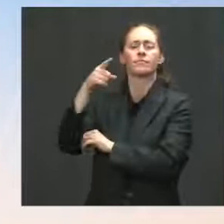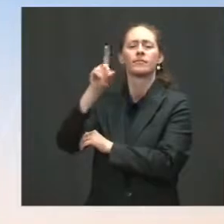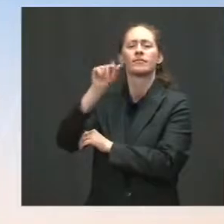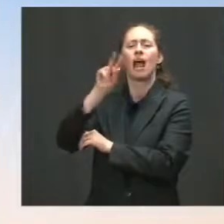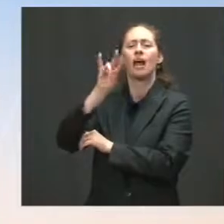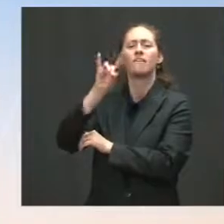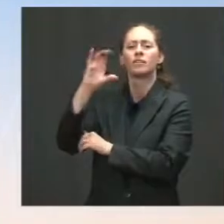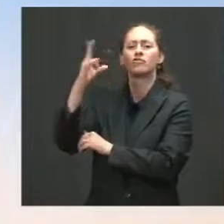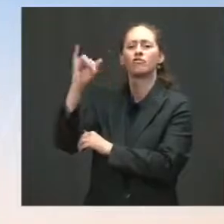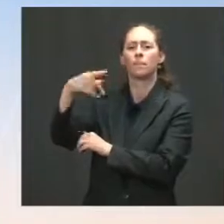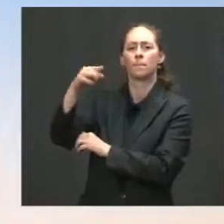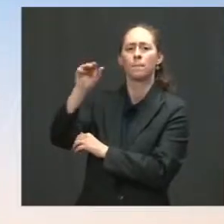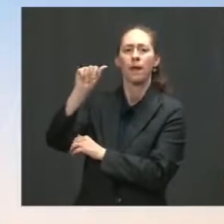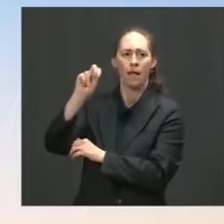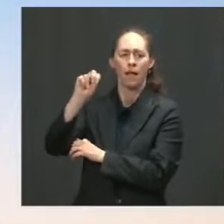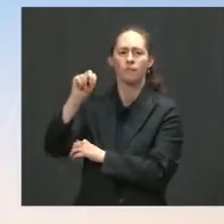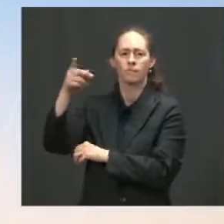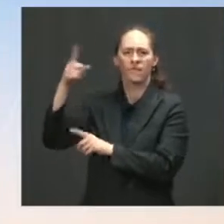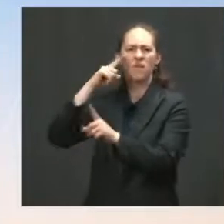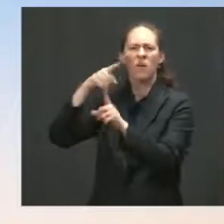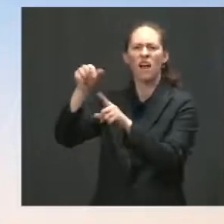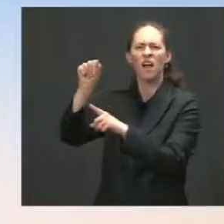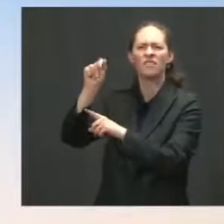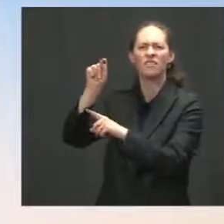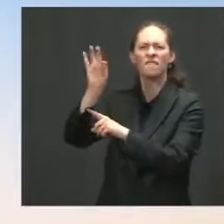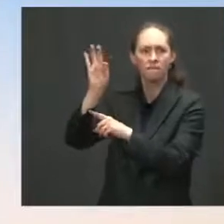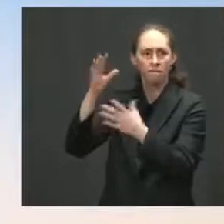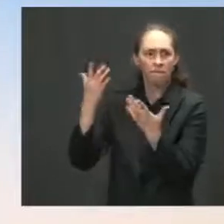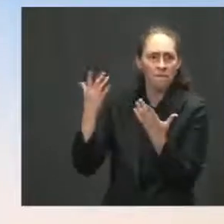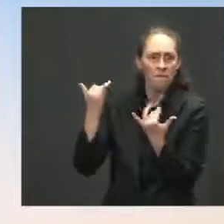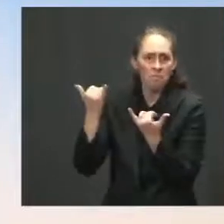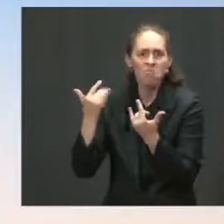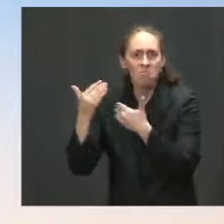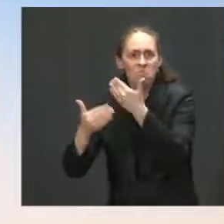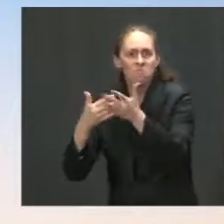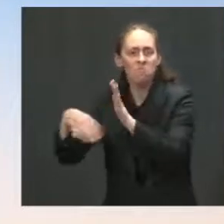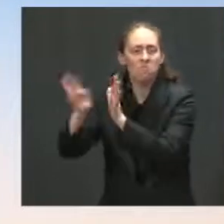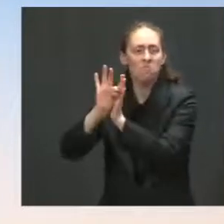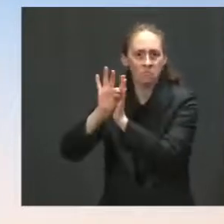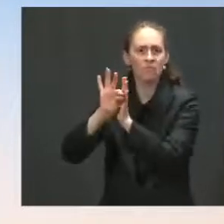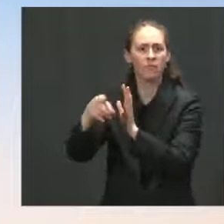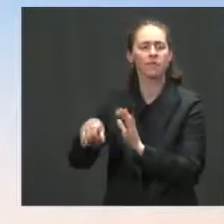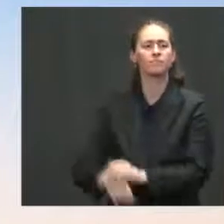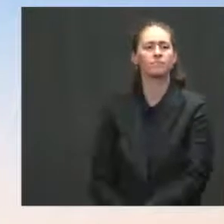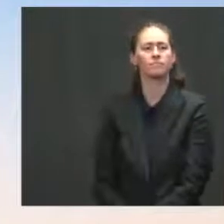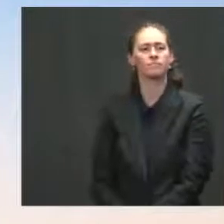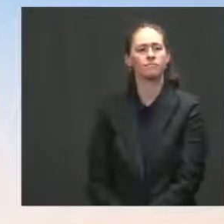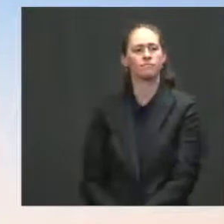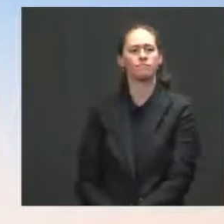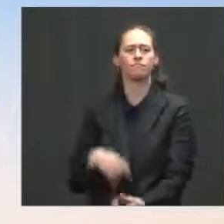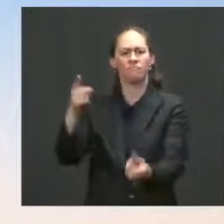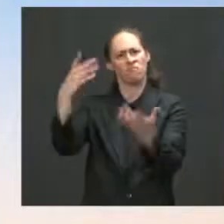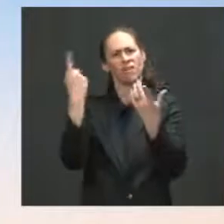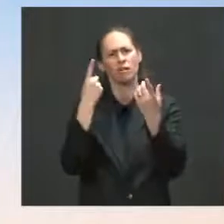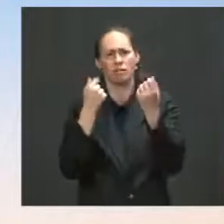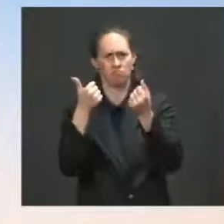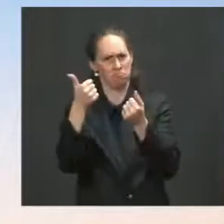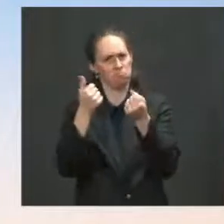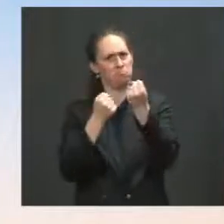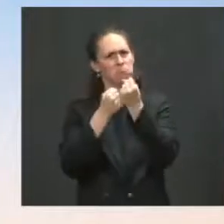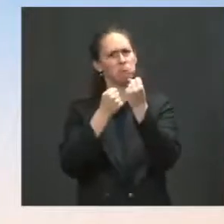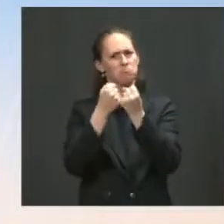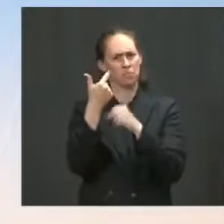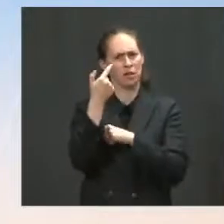pushed by both local Maine sportsman groups and national gun rights advocates. Has the White House reached out specifically to